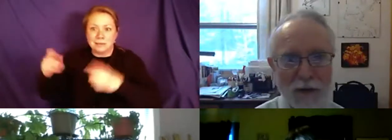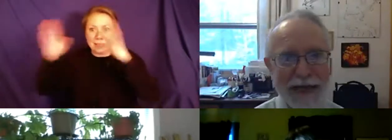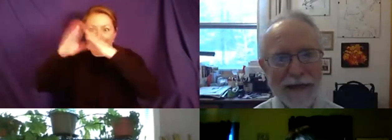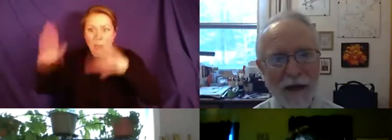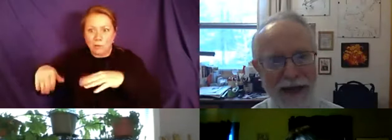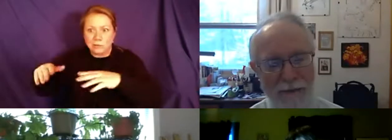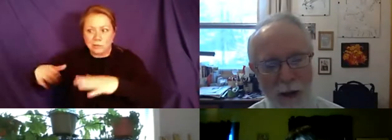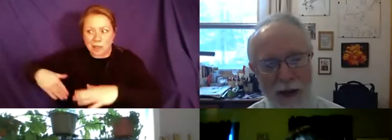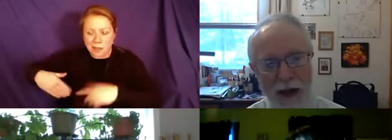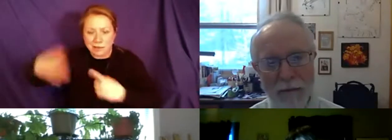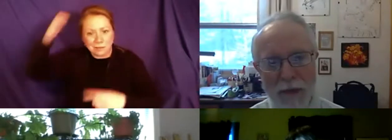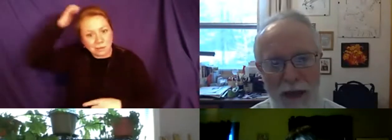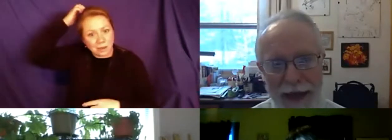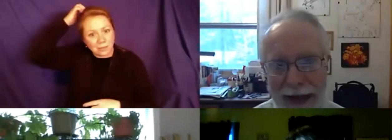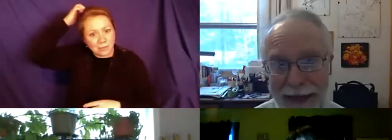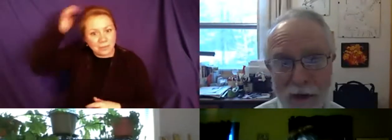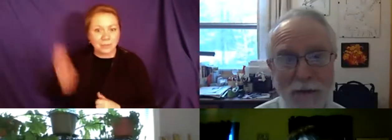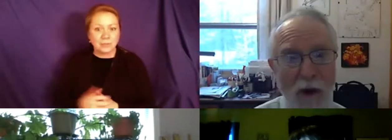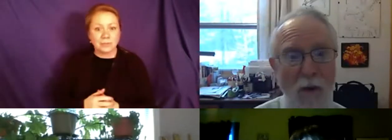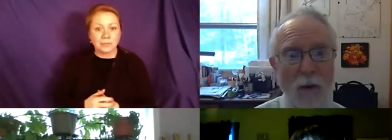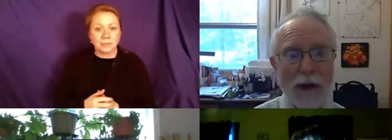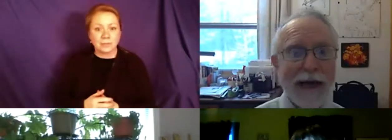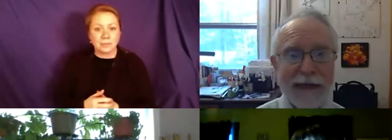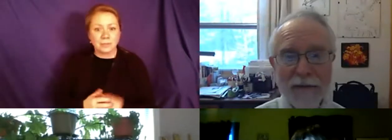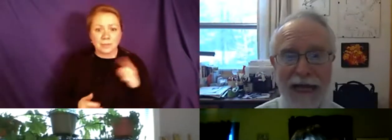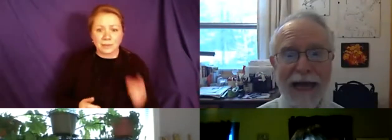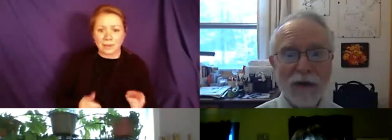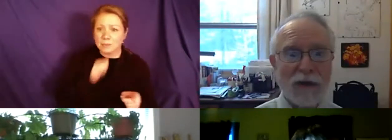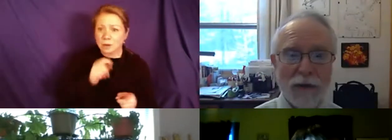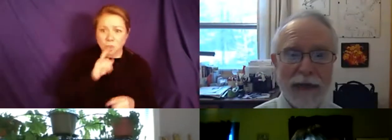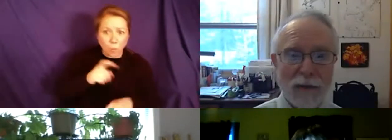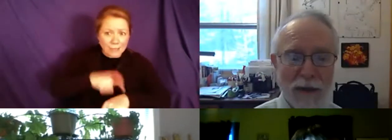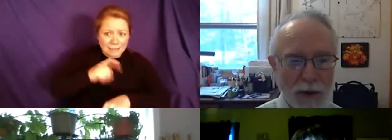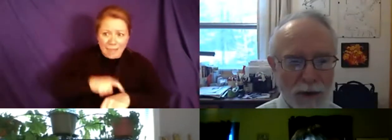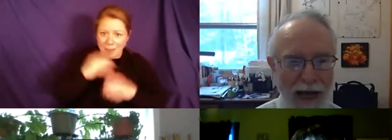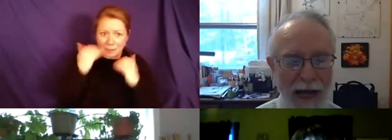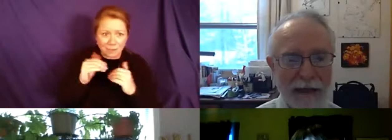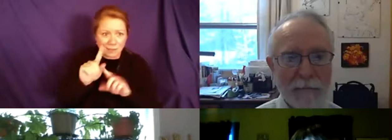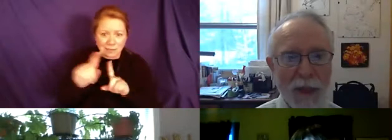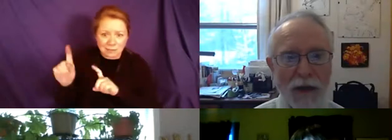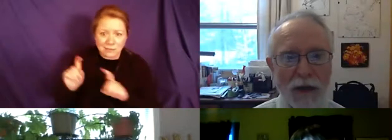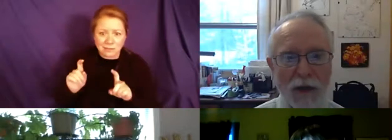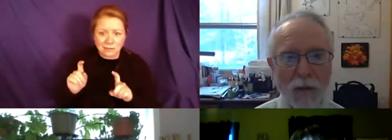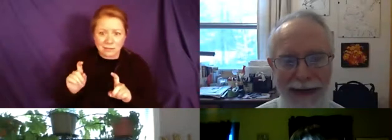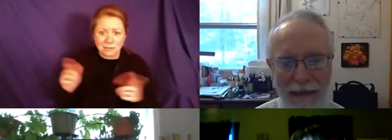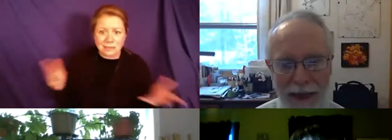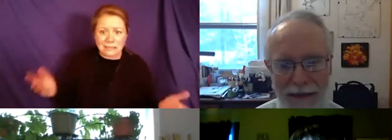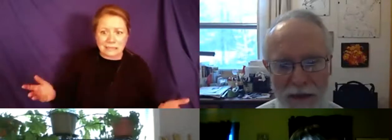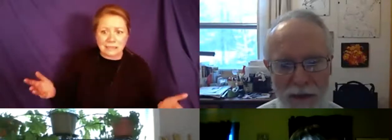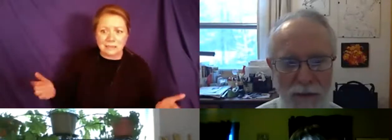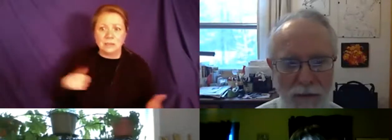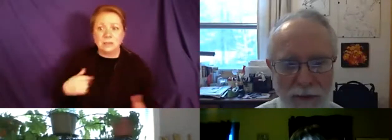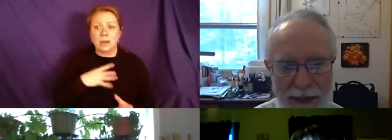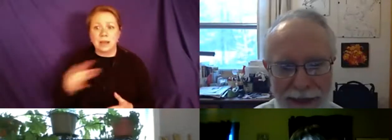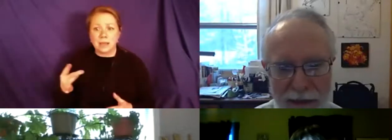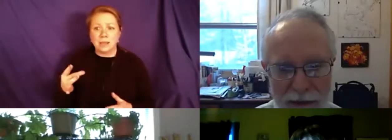had let out so late and all that. And I don't know what kinds of time constraints people are on. So what I'd like to